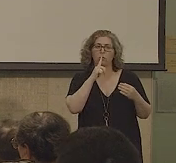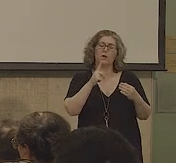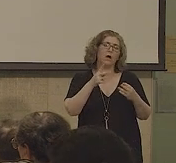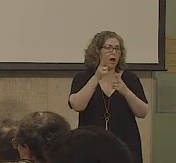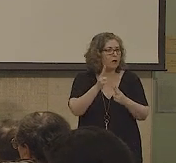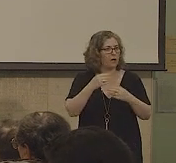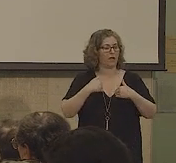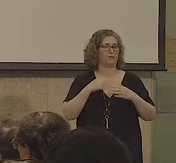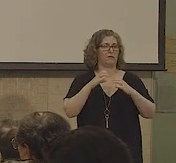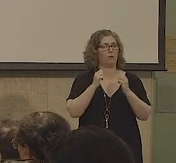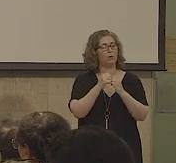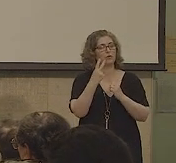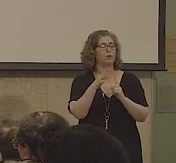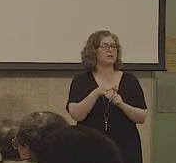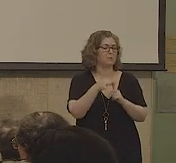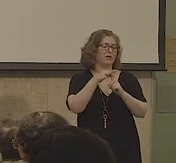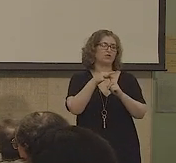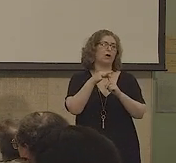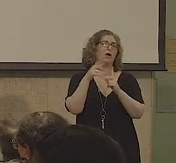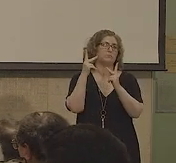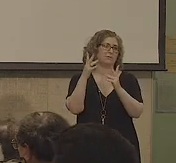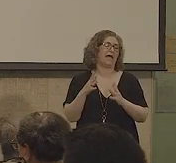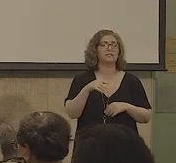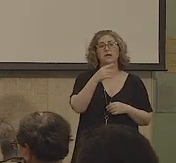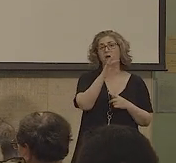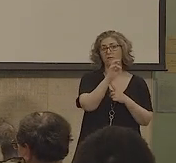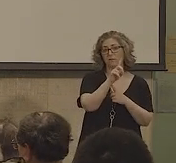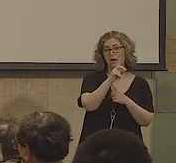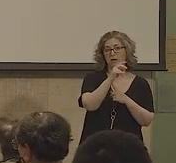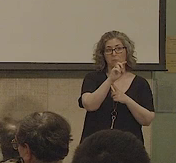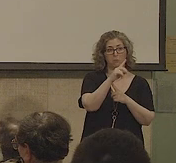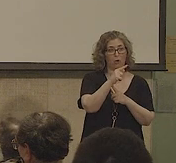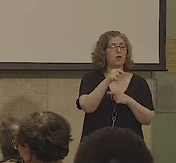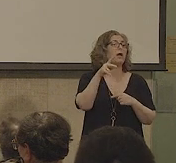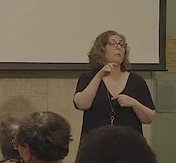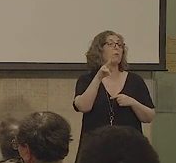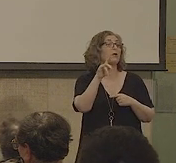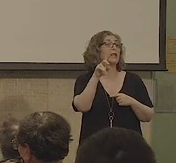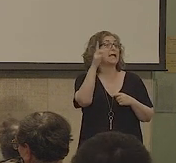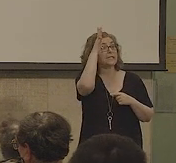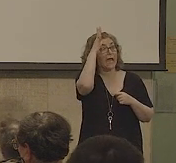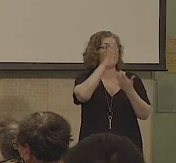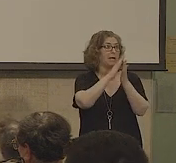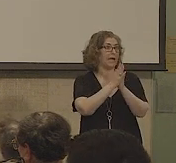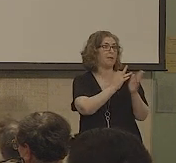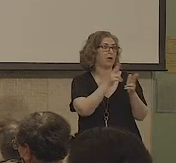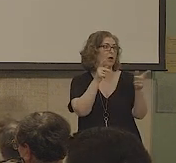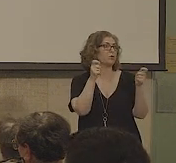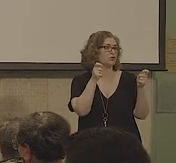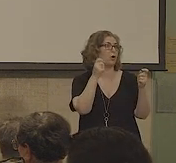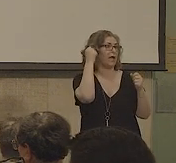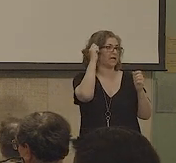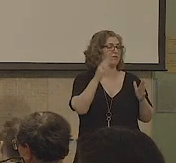conversation between two very special guests, Fred Guttenberg, Parkland dad turned gun control activist, and Matt Gutman,